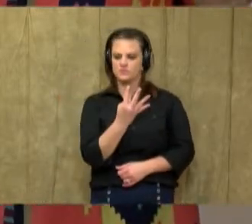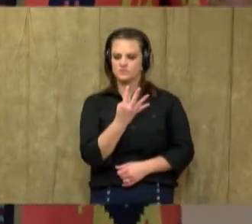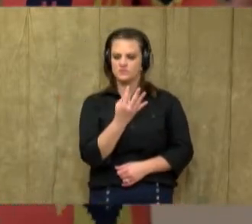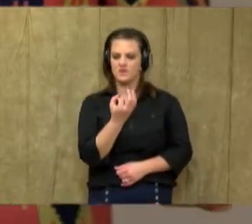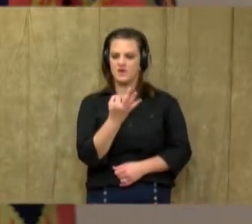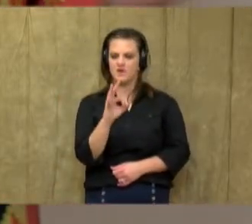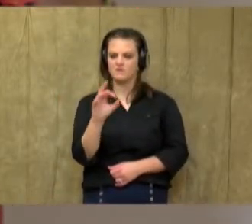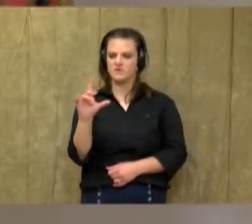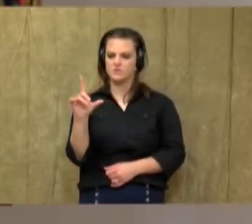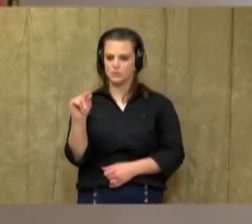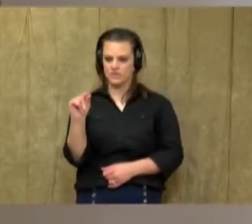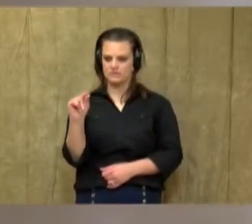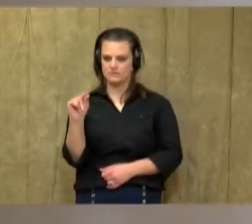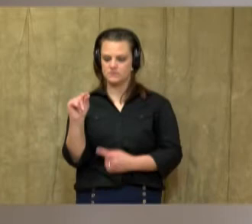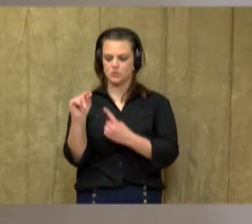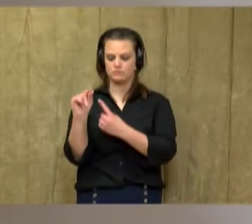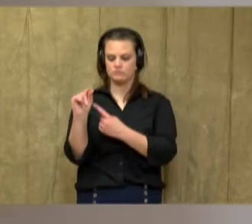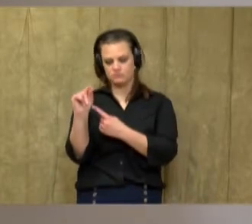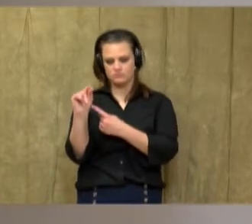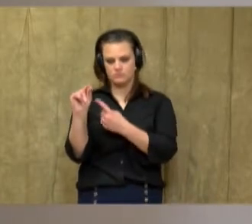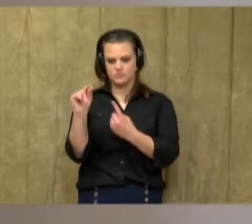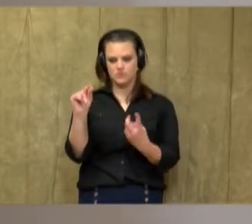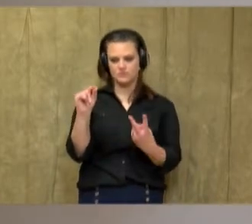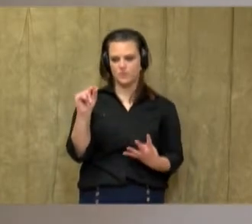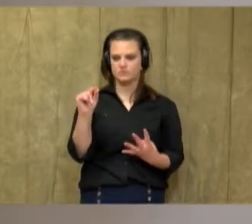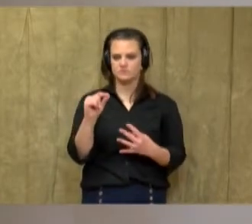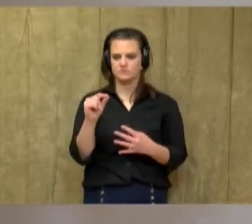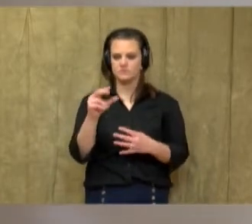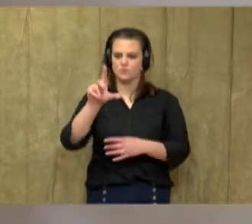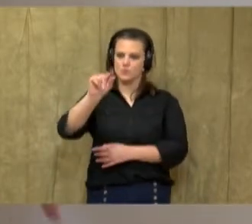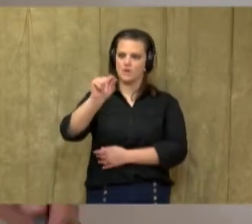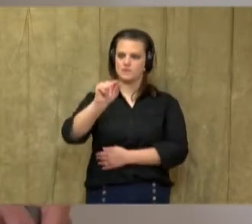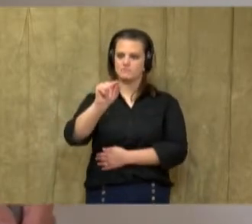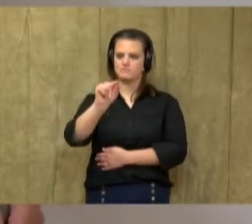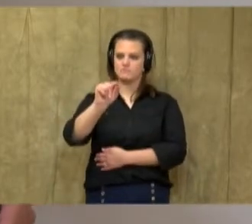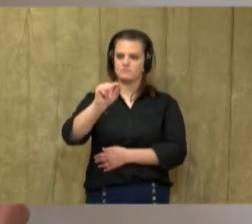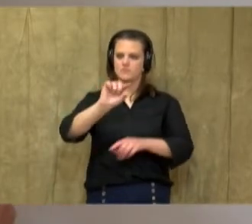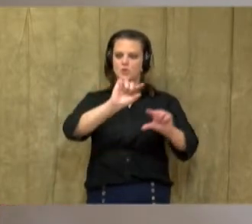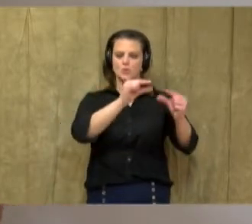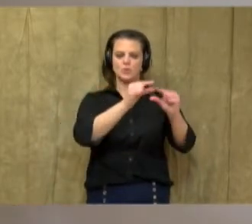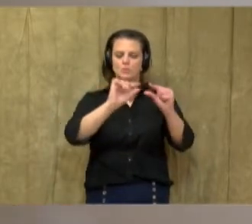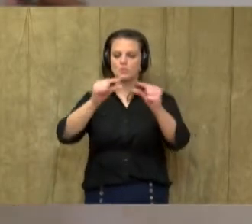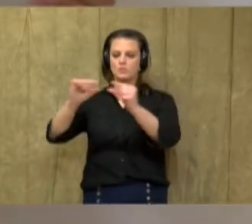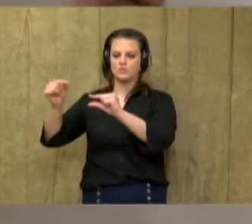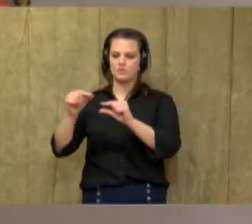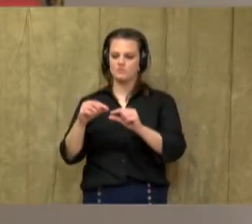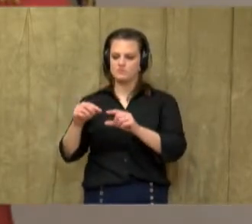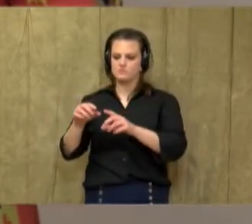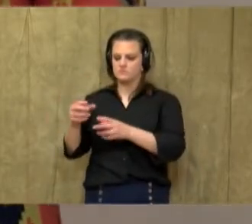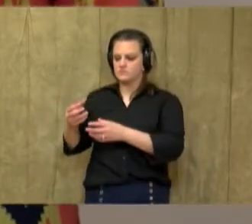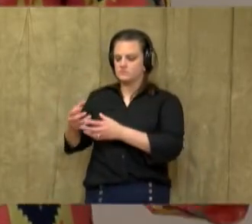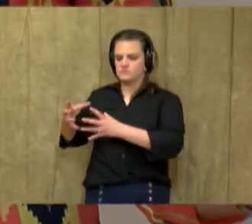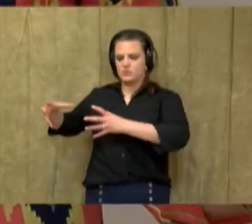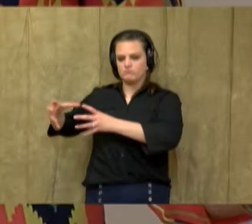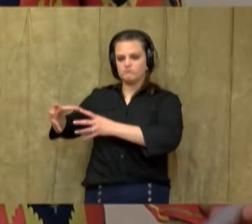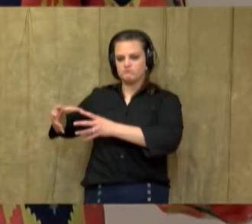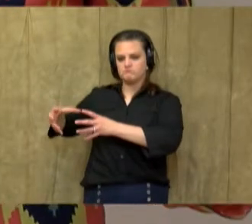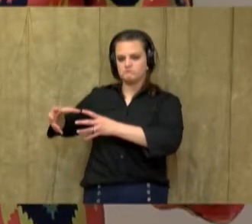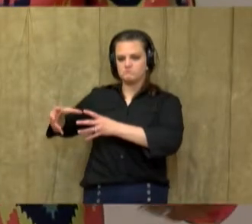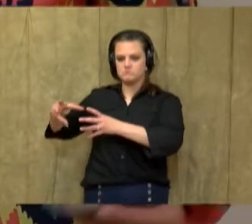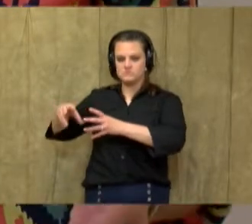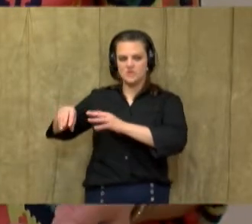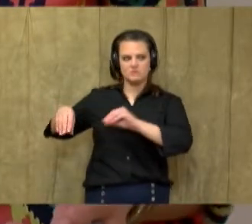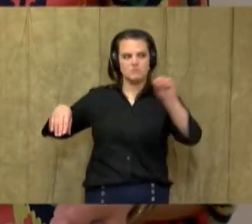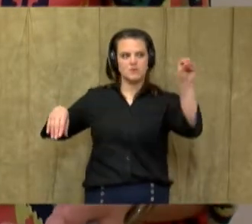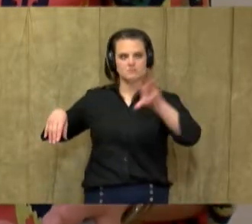So if you're thinking about breaking groups of 20 into groups of 4, and we said that one group of 4